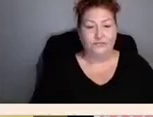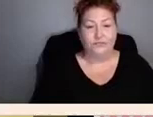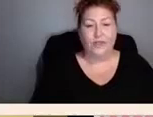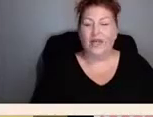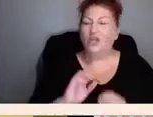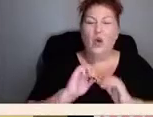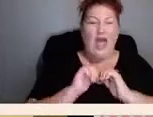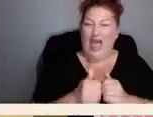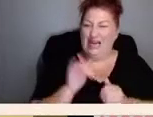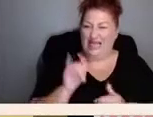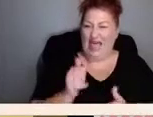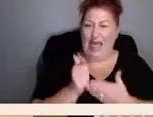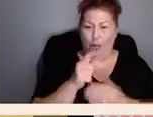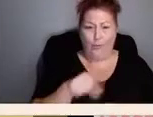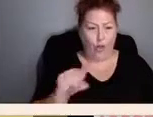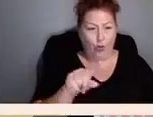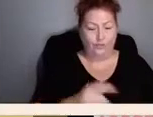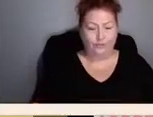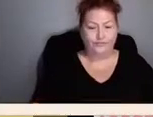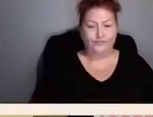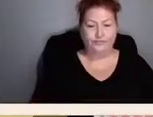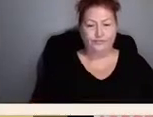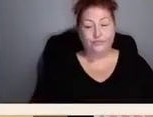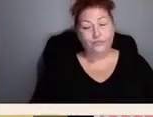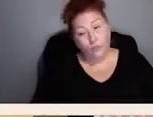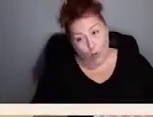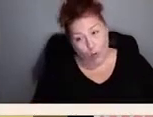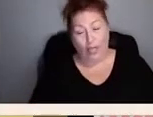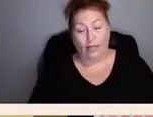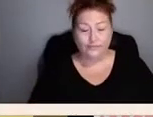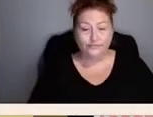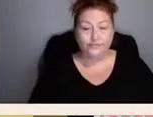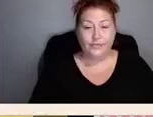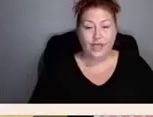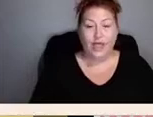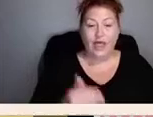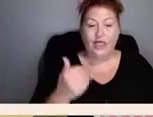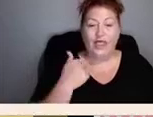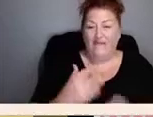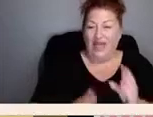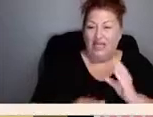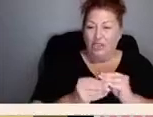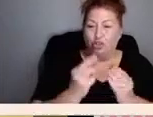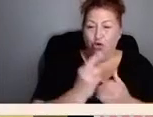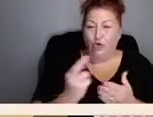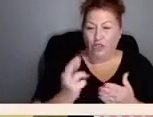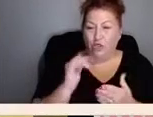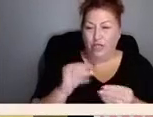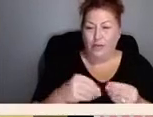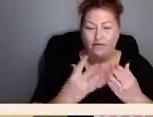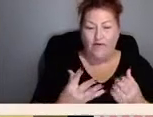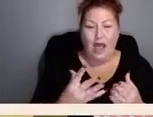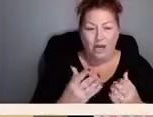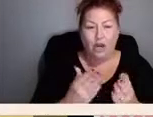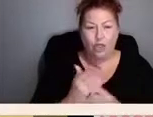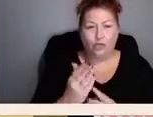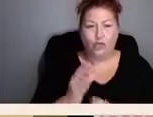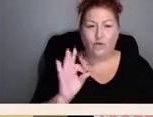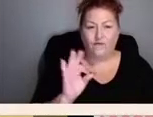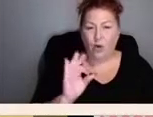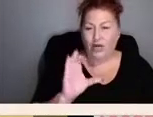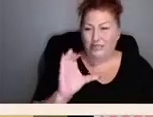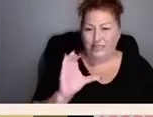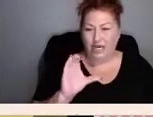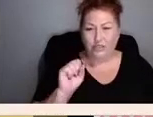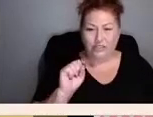So how does this help you? Well, there are additional resources provided through the Florida Center for Students with Unique